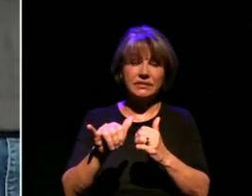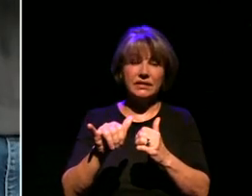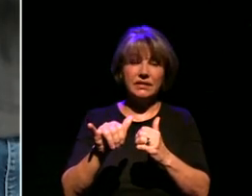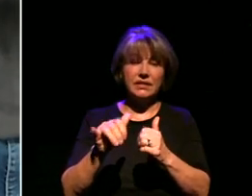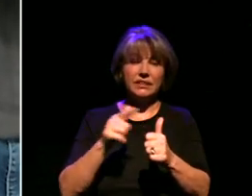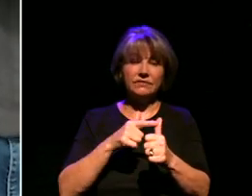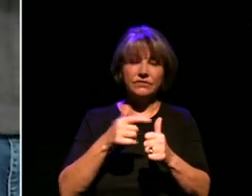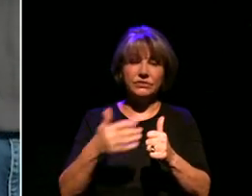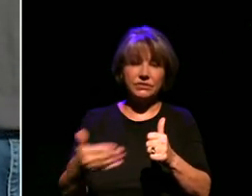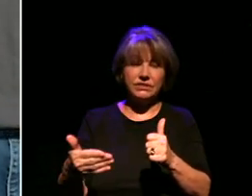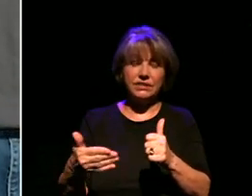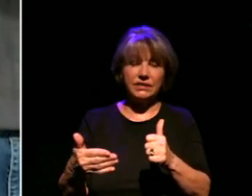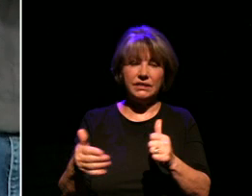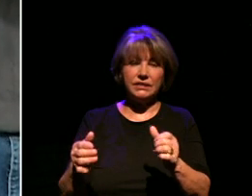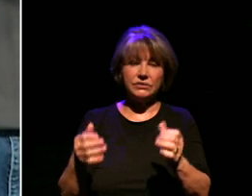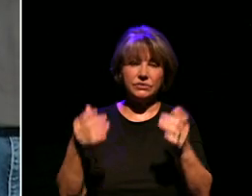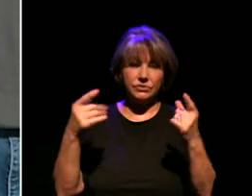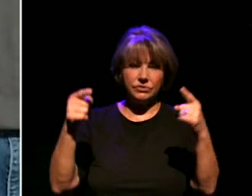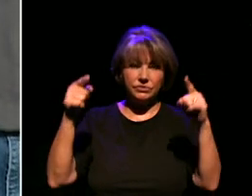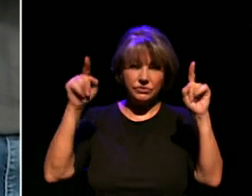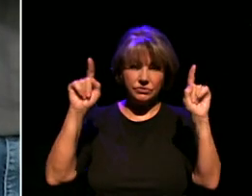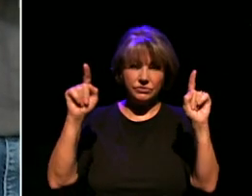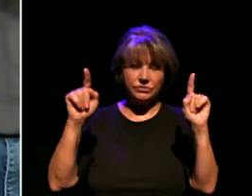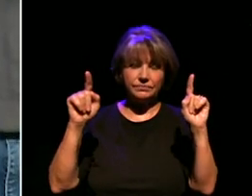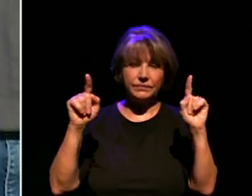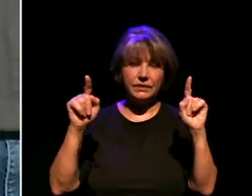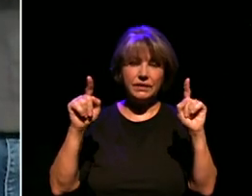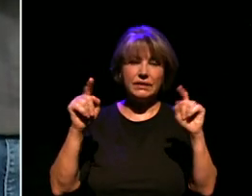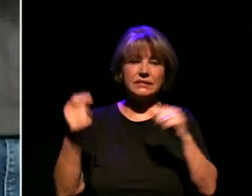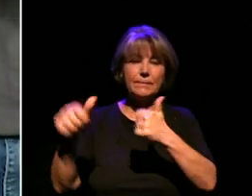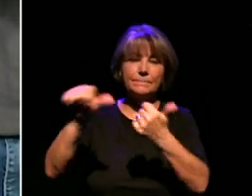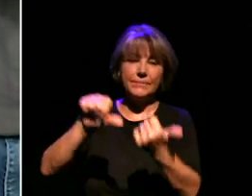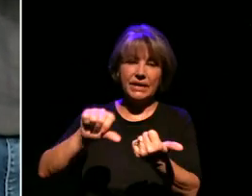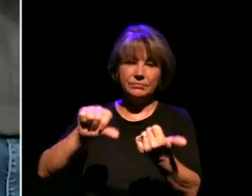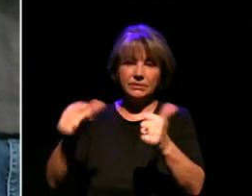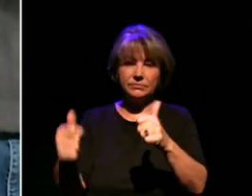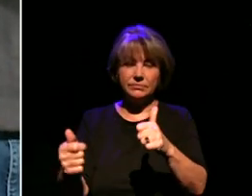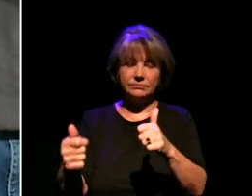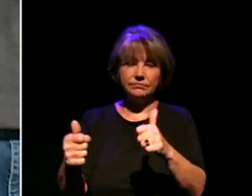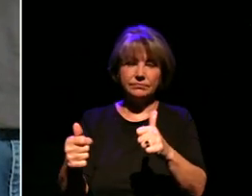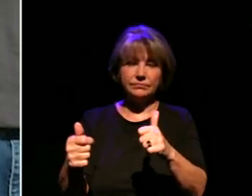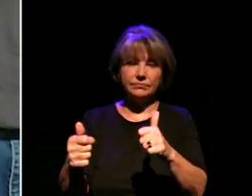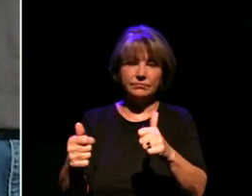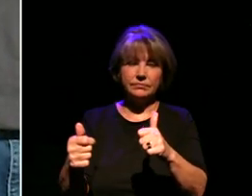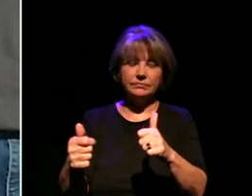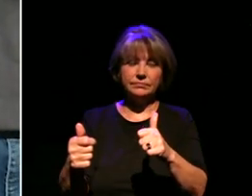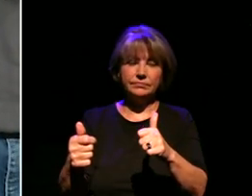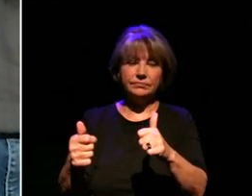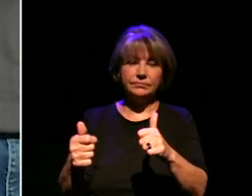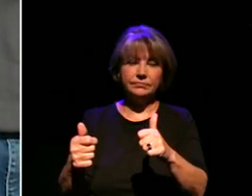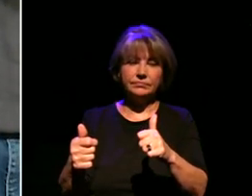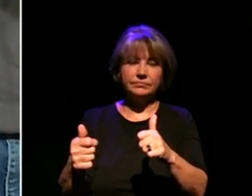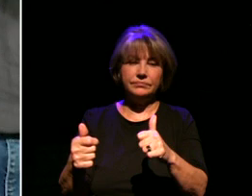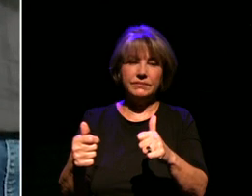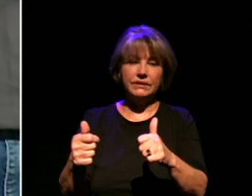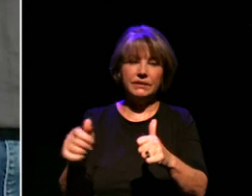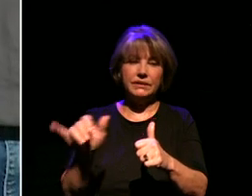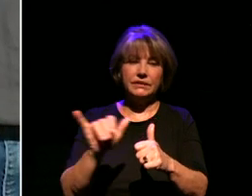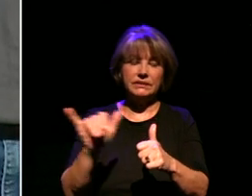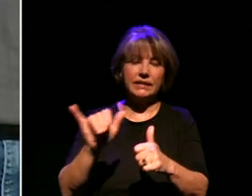it's the easiest step because all God asks of us is to get wet for Him. We say it's like going Facebook